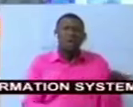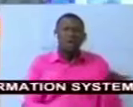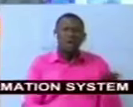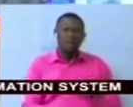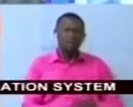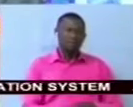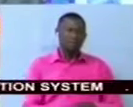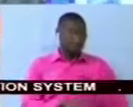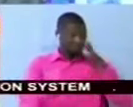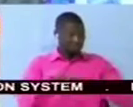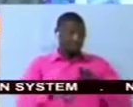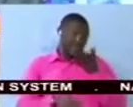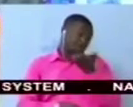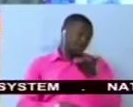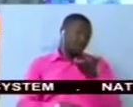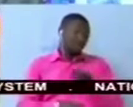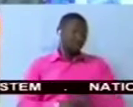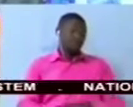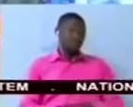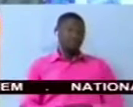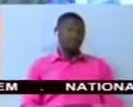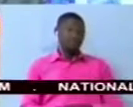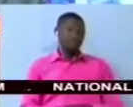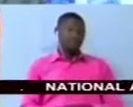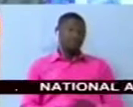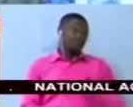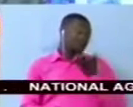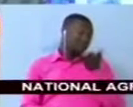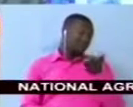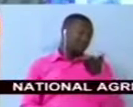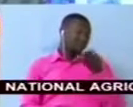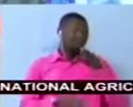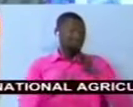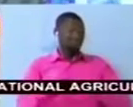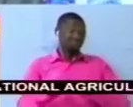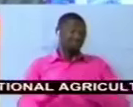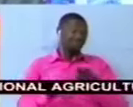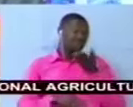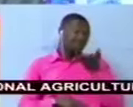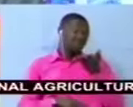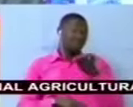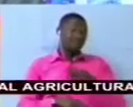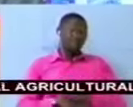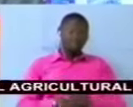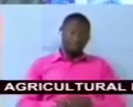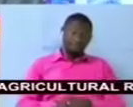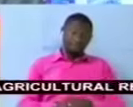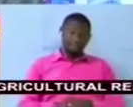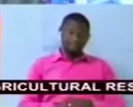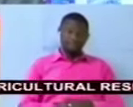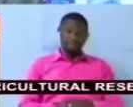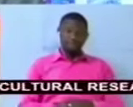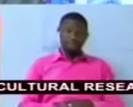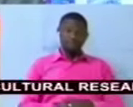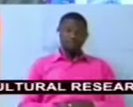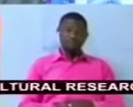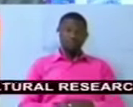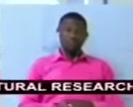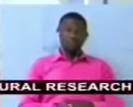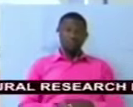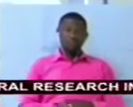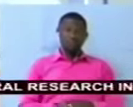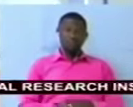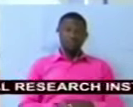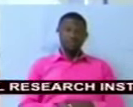sitting ngi tok he was sitting It means, therefore, at this